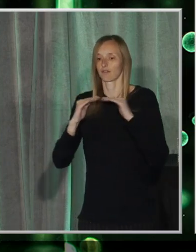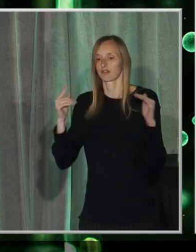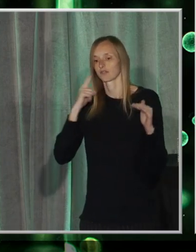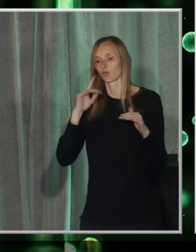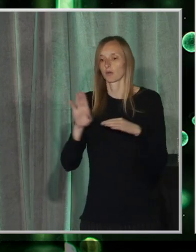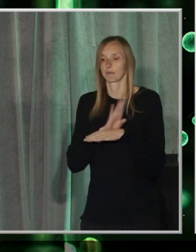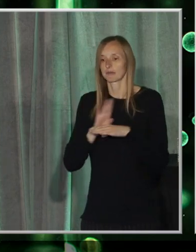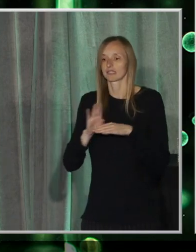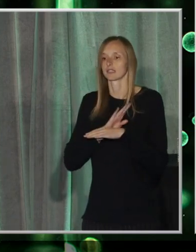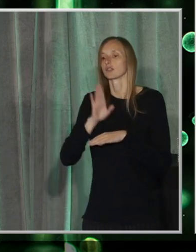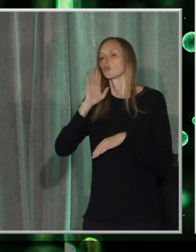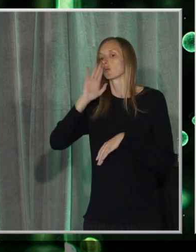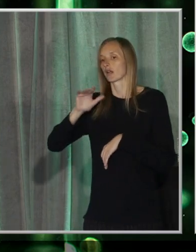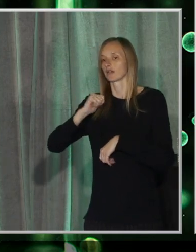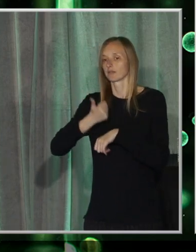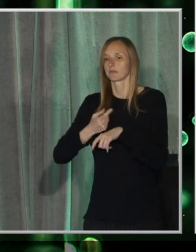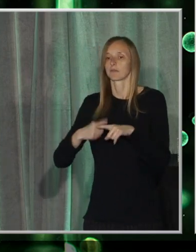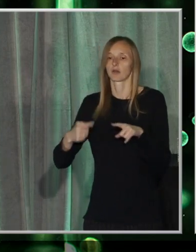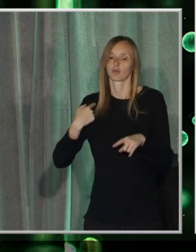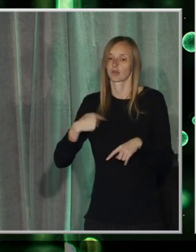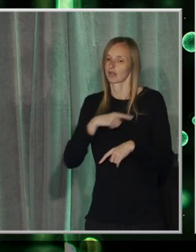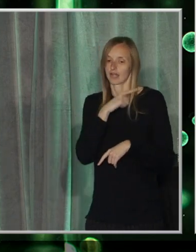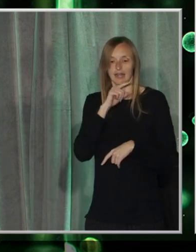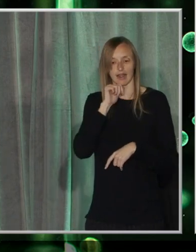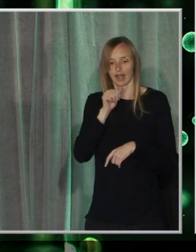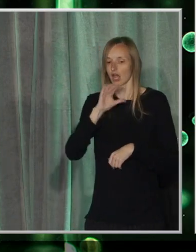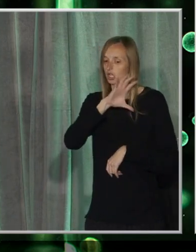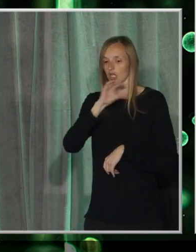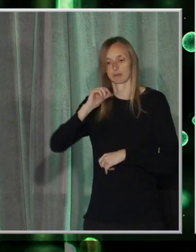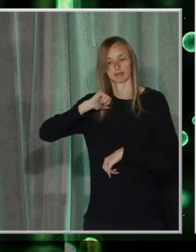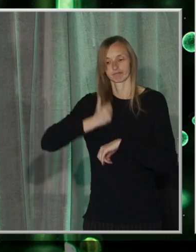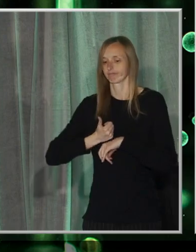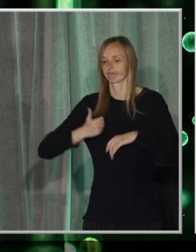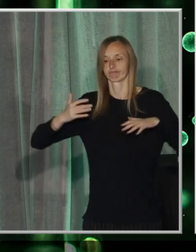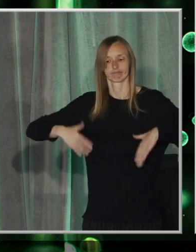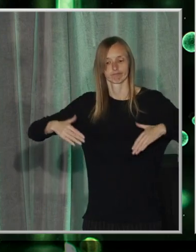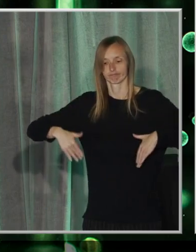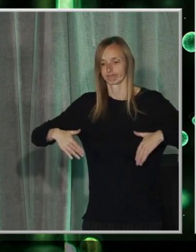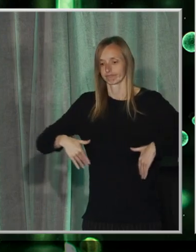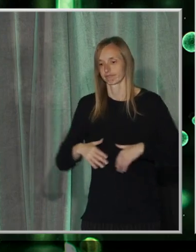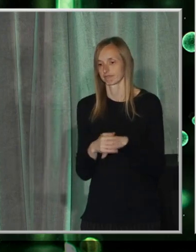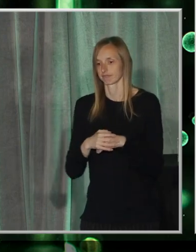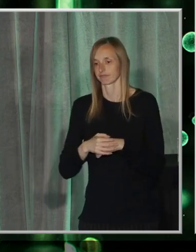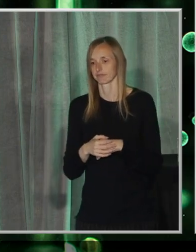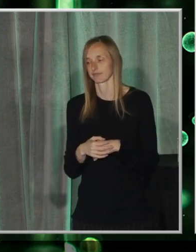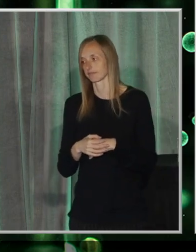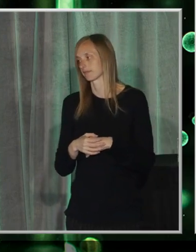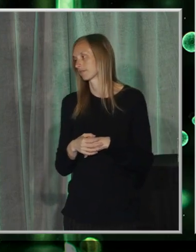to coming, but we are not a business right now. Thank you.